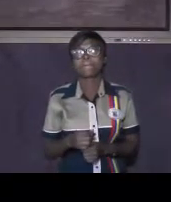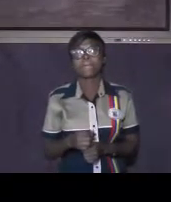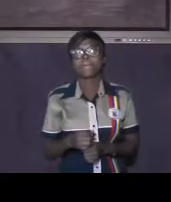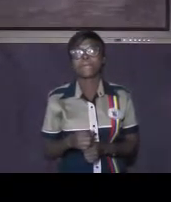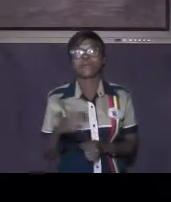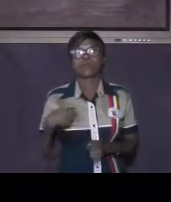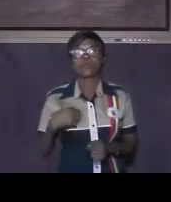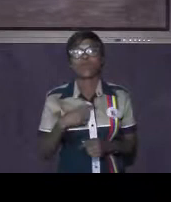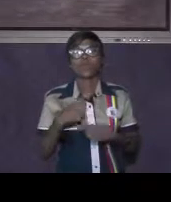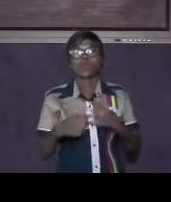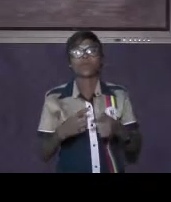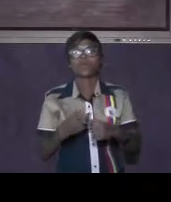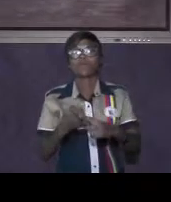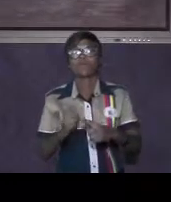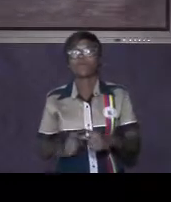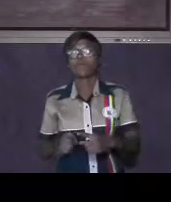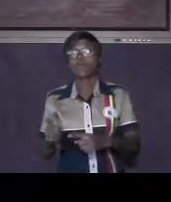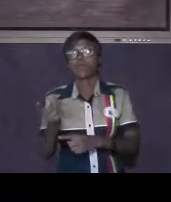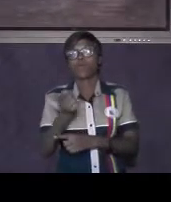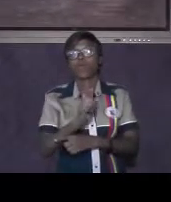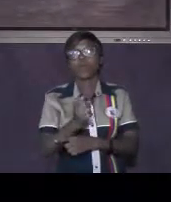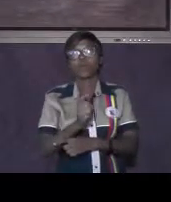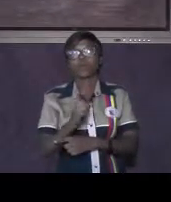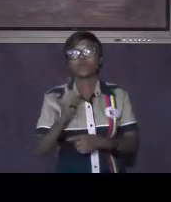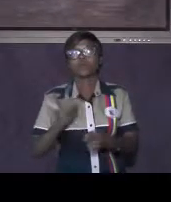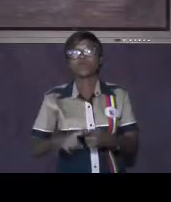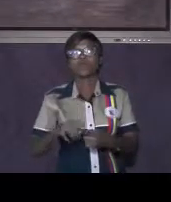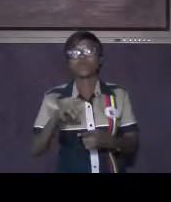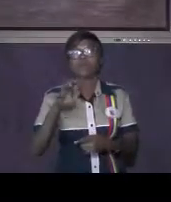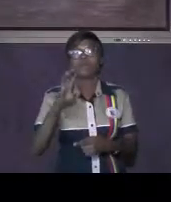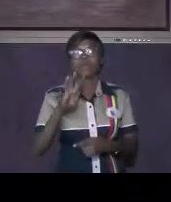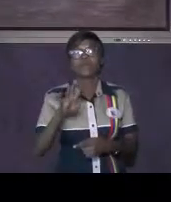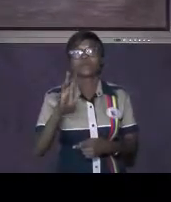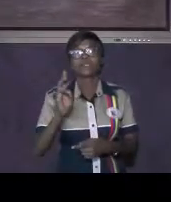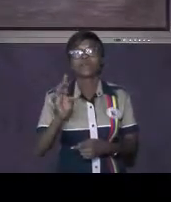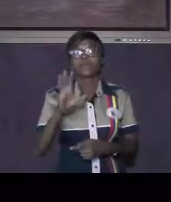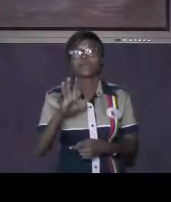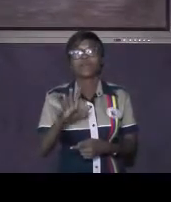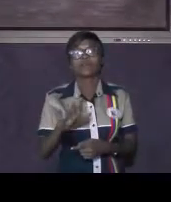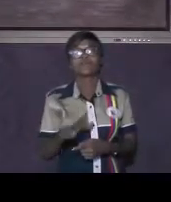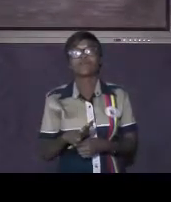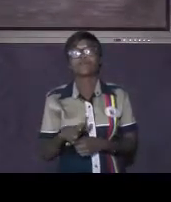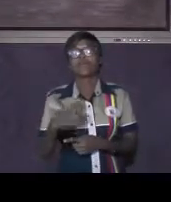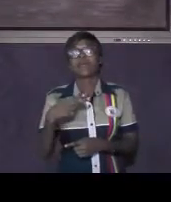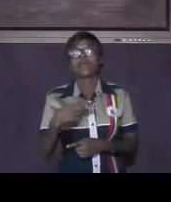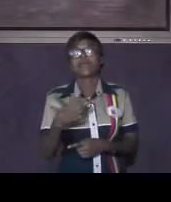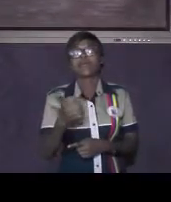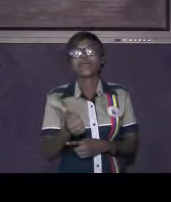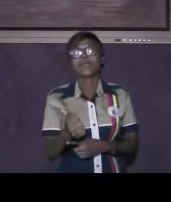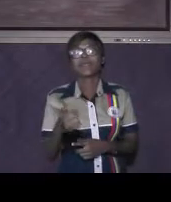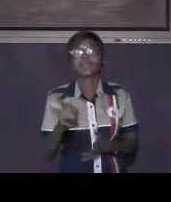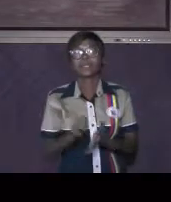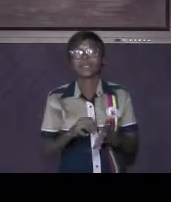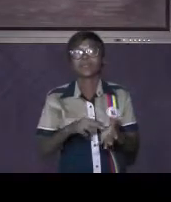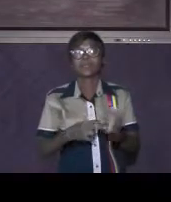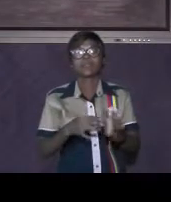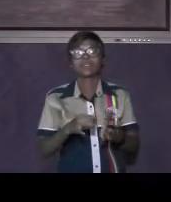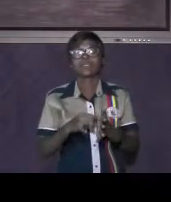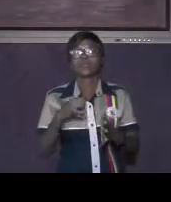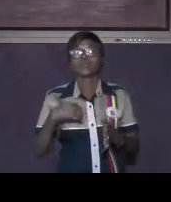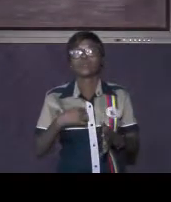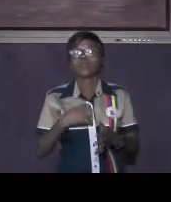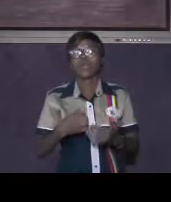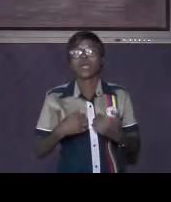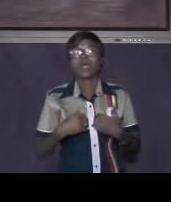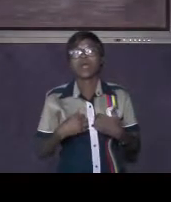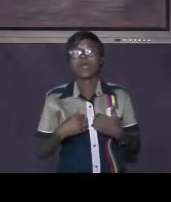Now, we want to go from 100 hectares to 475 hectares. And that means that we have to